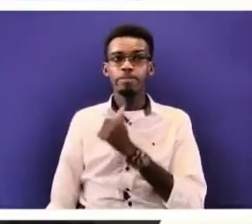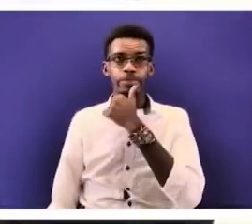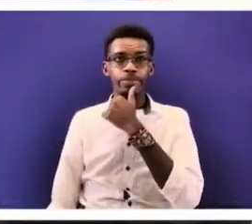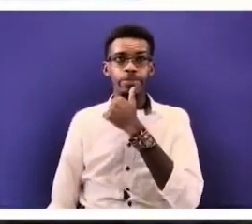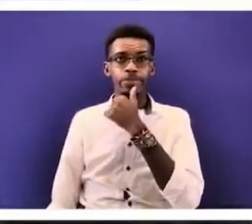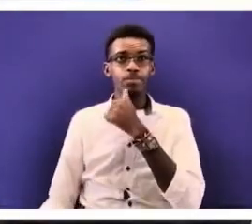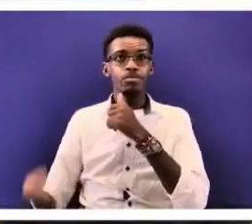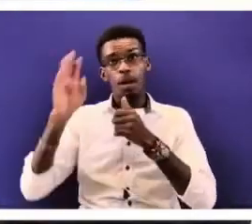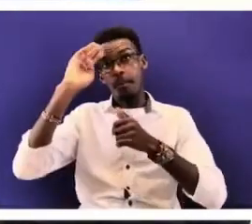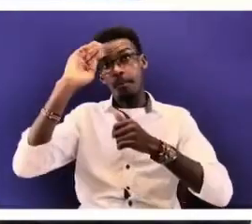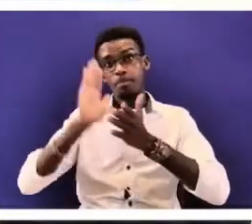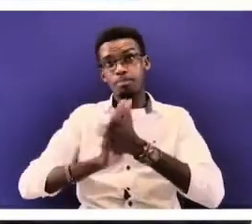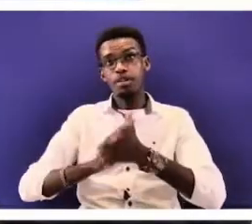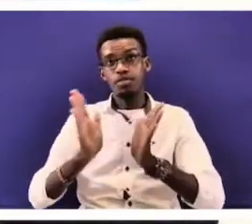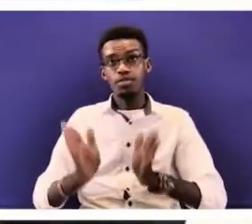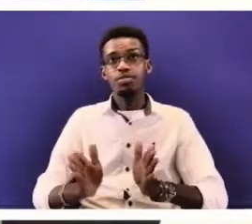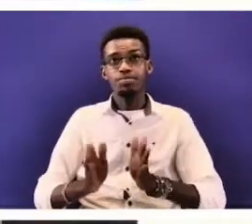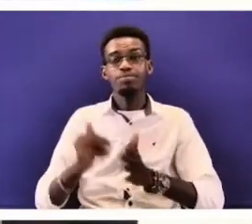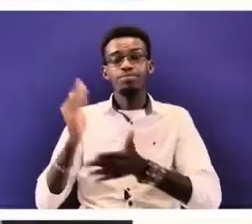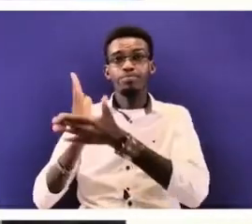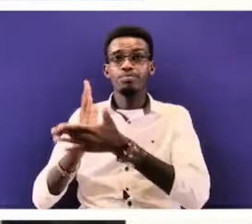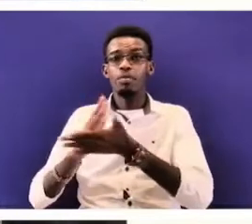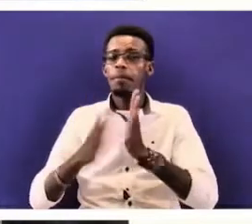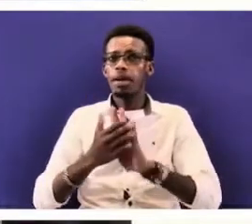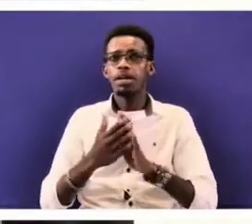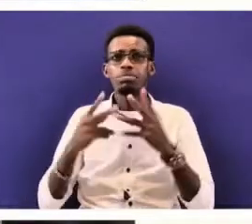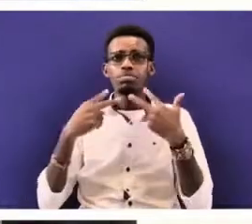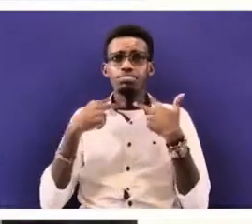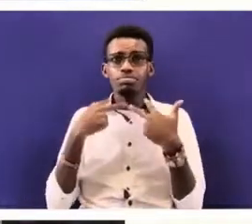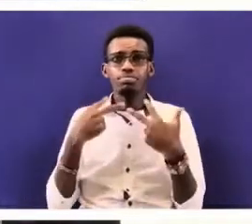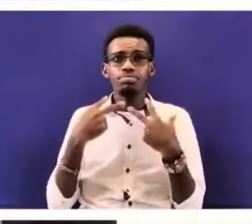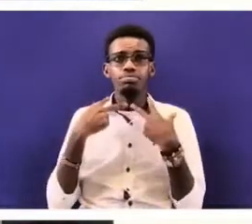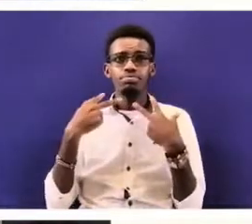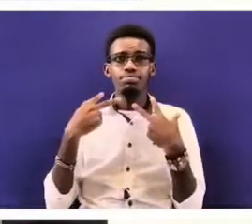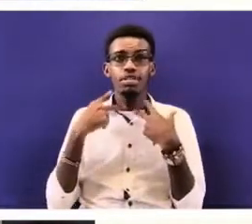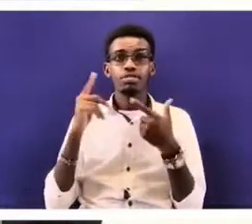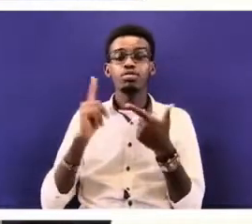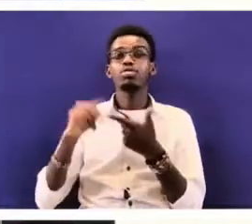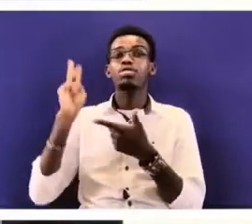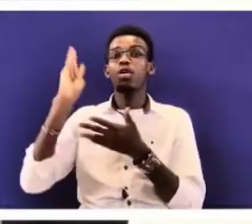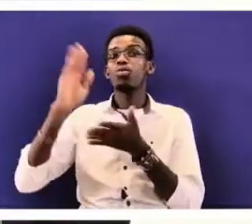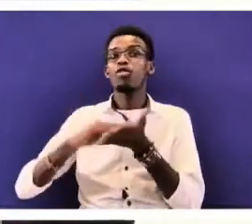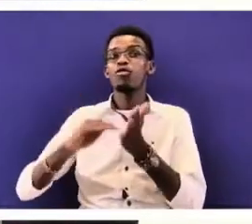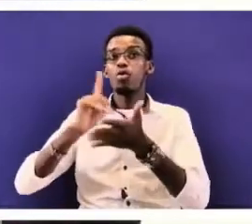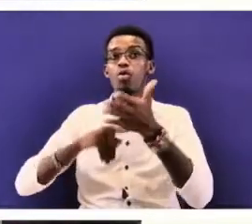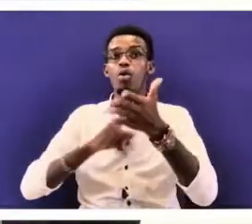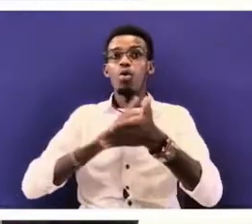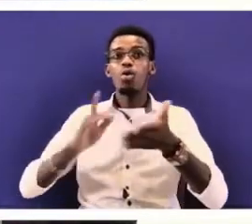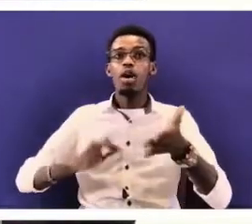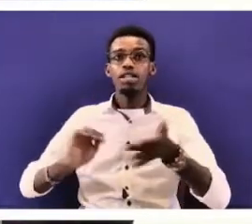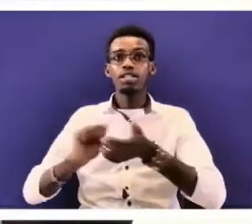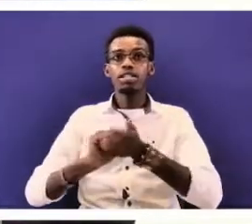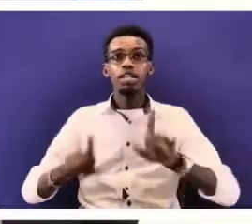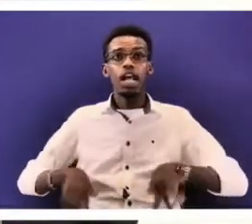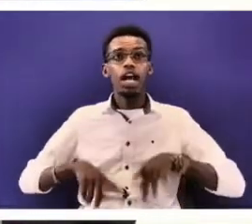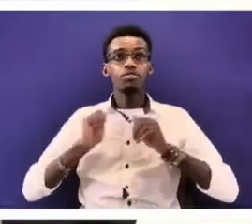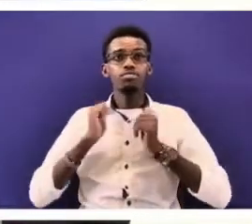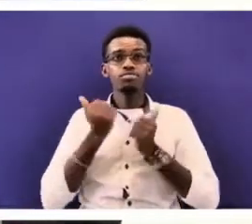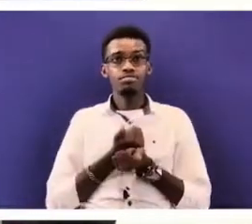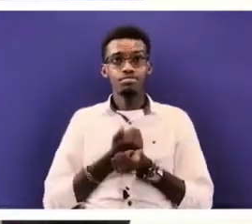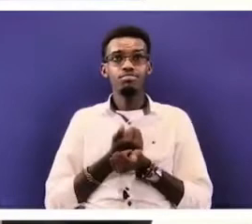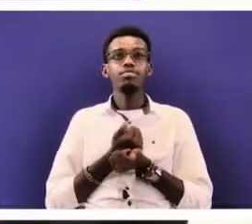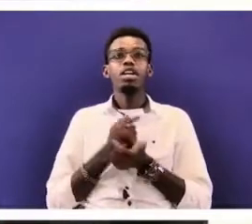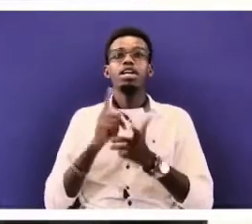True believers become slaves to the will of Christ in our life. We seek